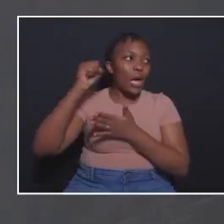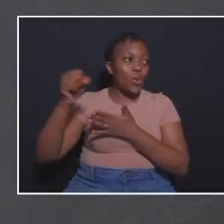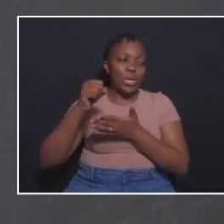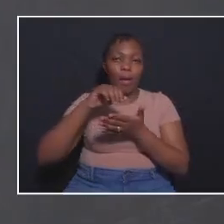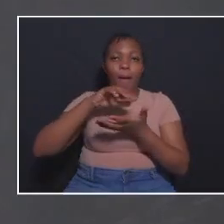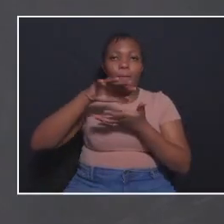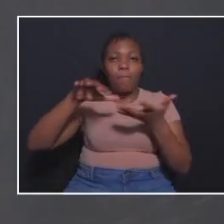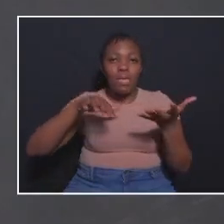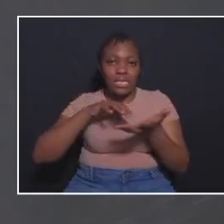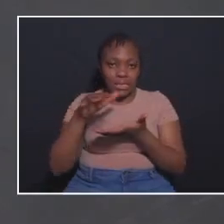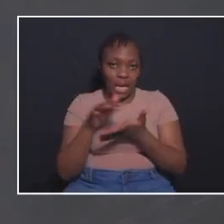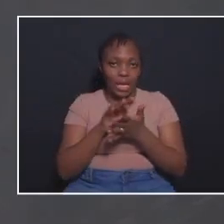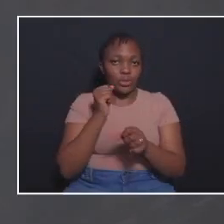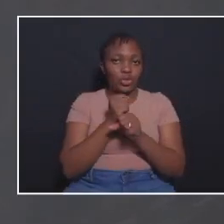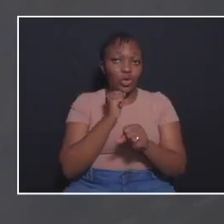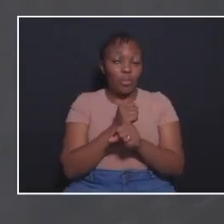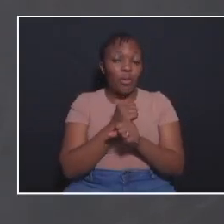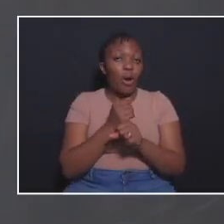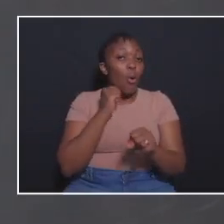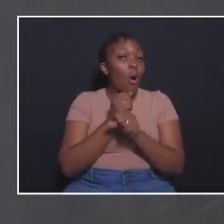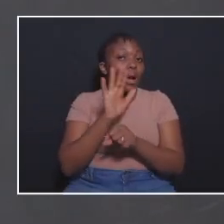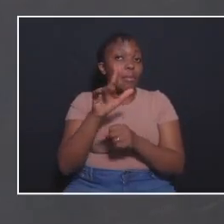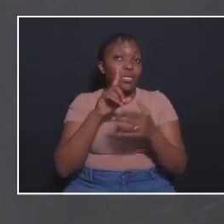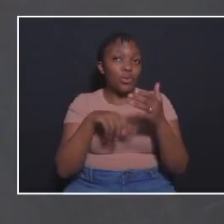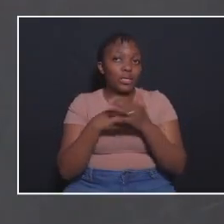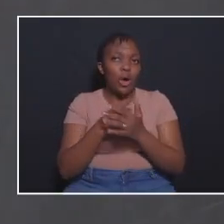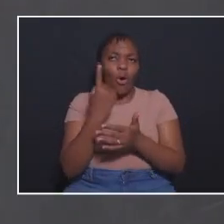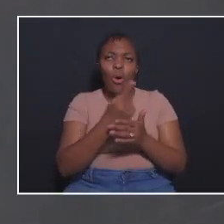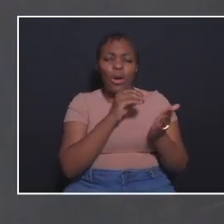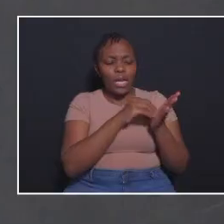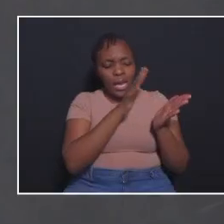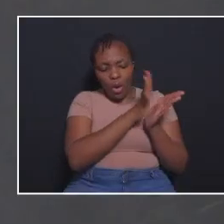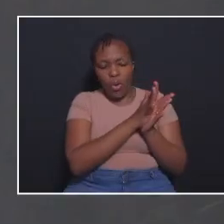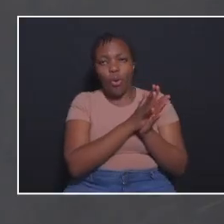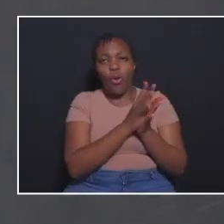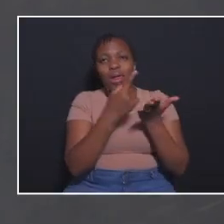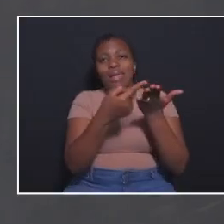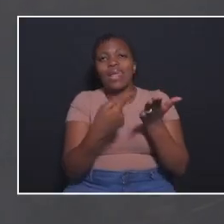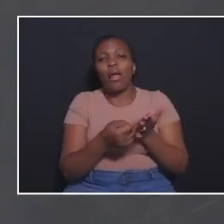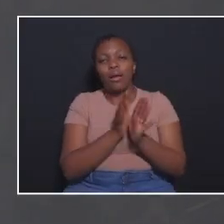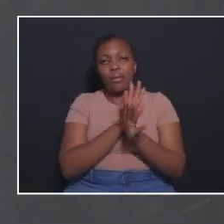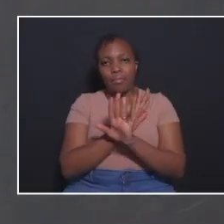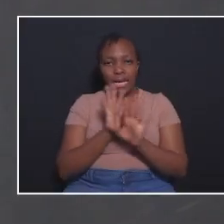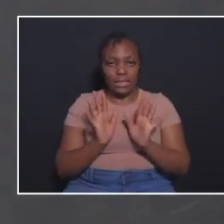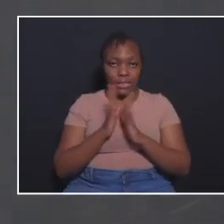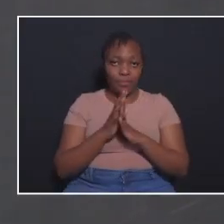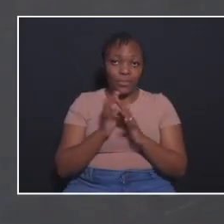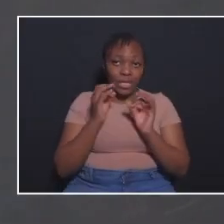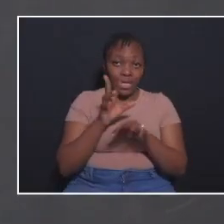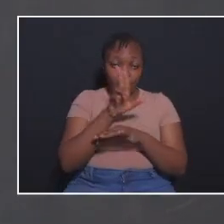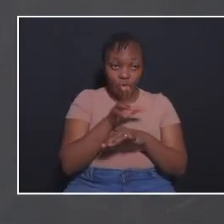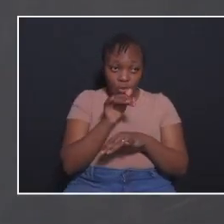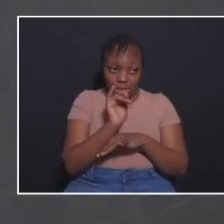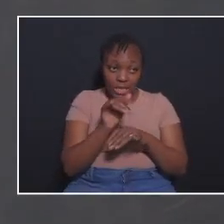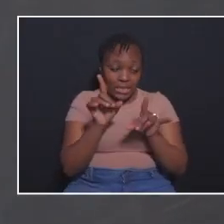is to only record dialogue. That's his fundamental function. And if he uses microphones, like